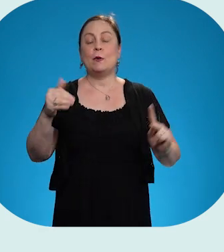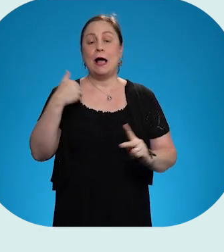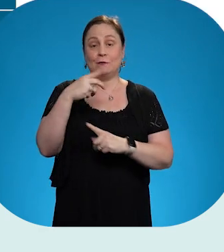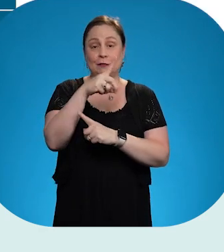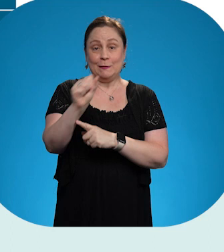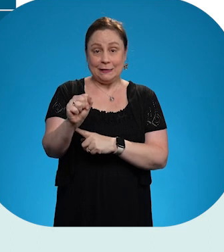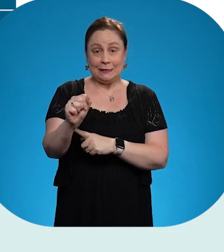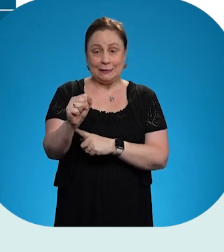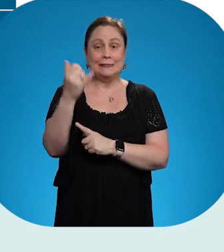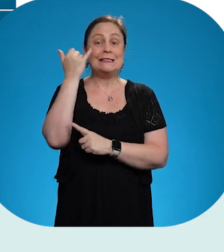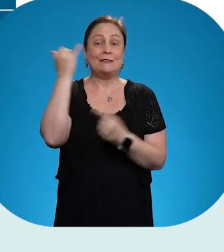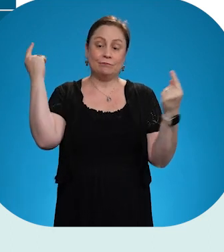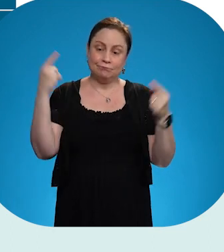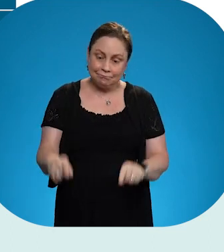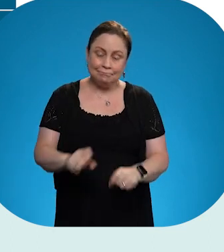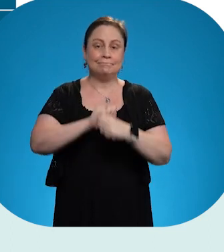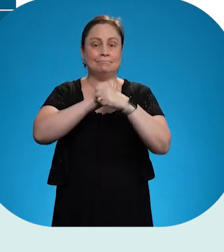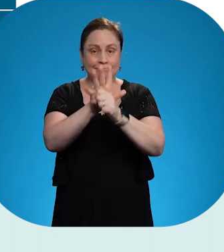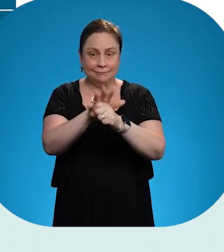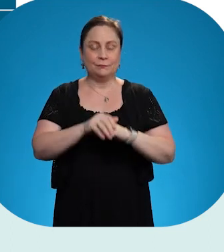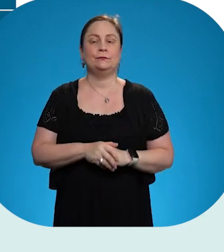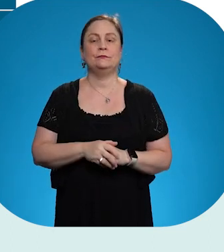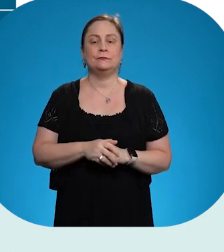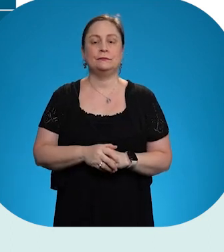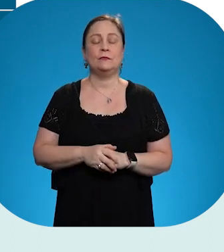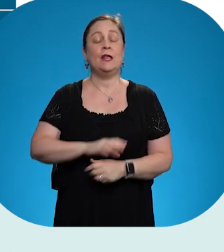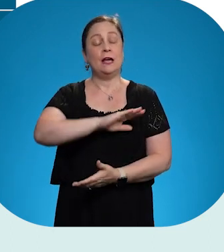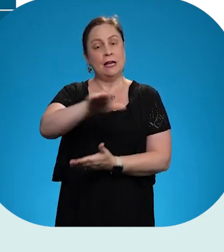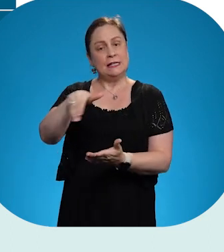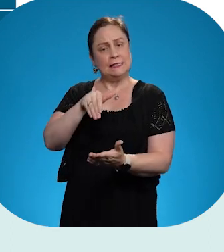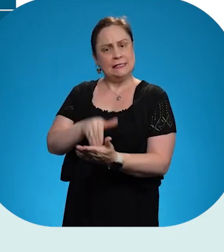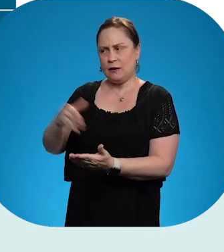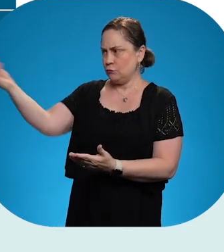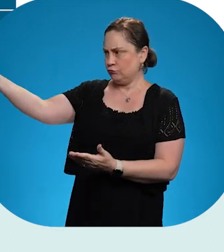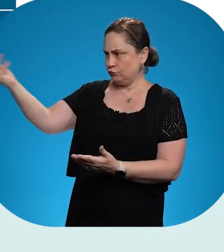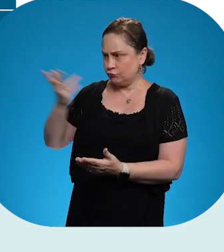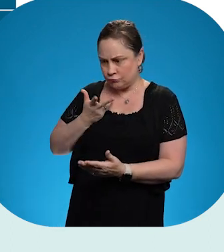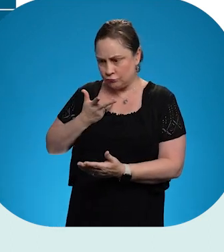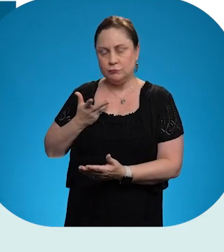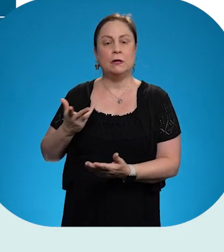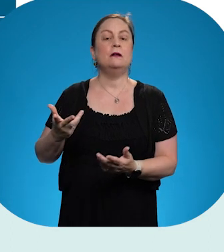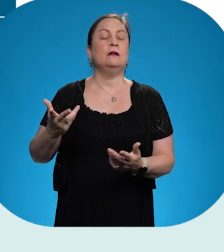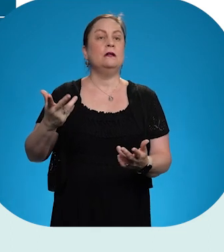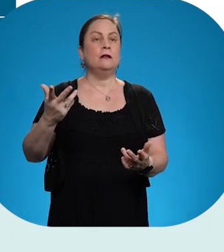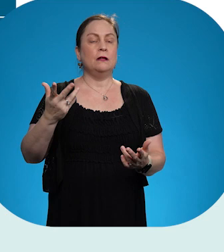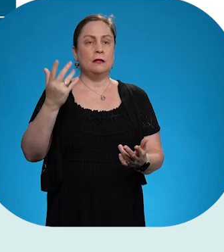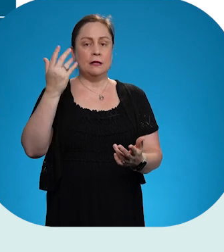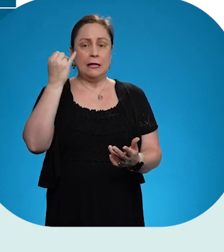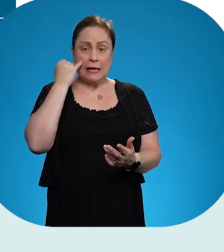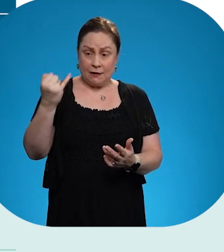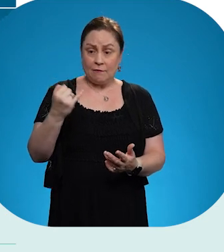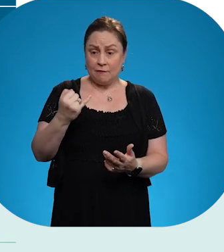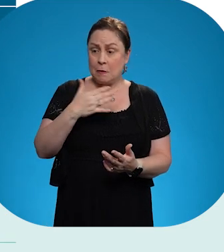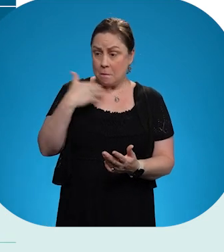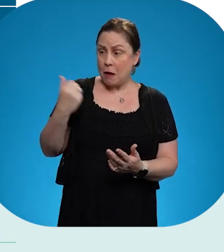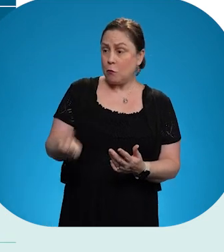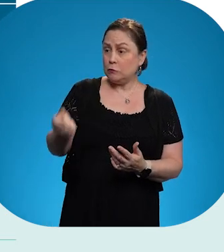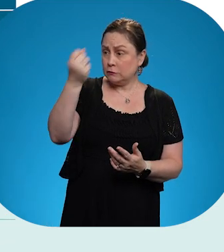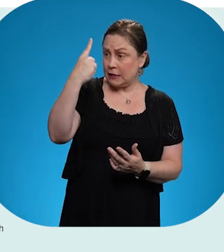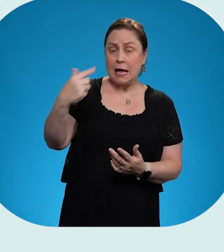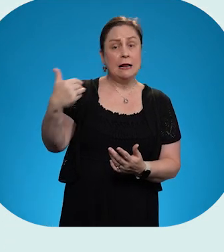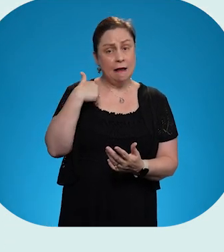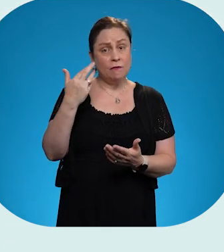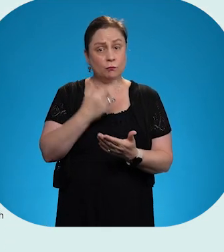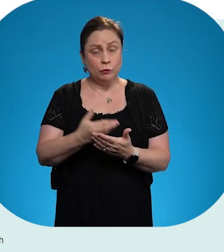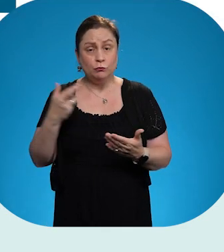a pandemic. In addition to this, we heard loud and clear from centers that having a better understanding and resources